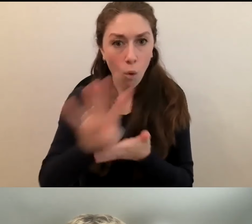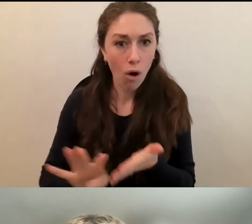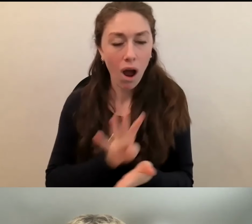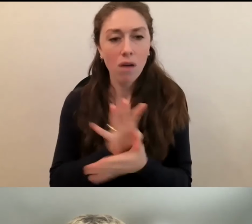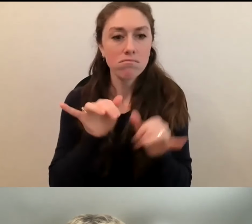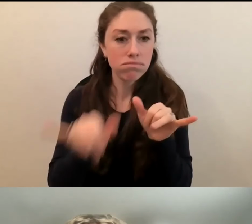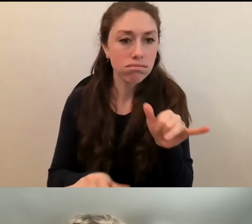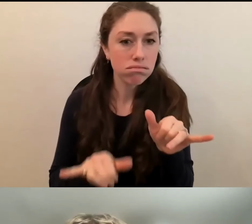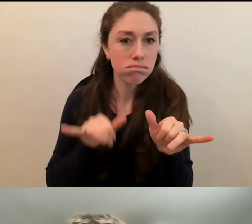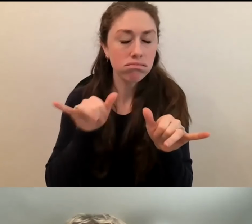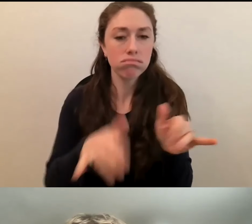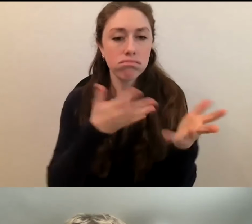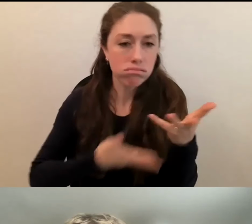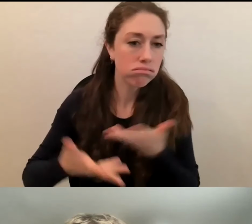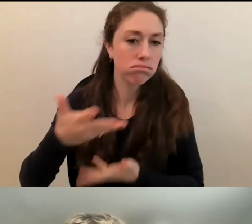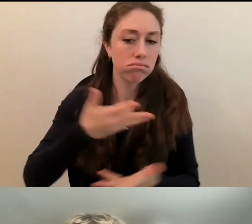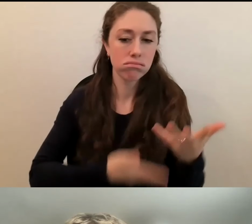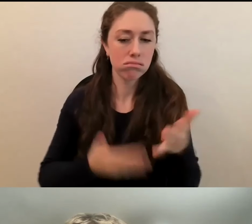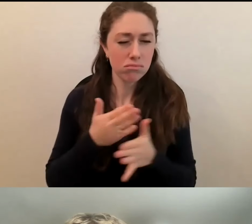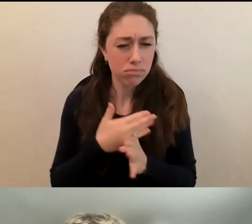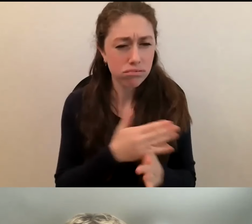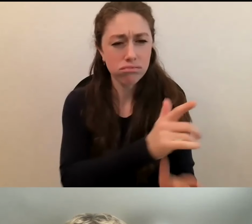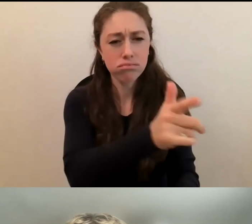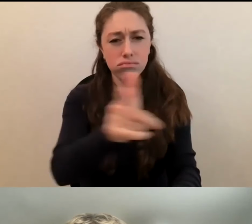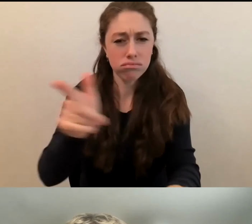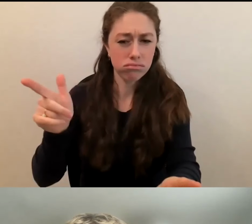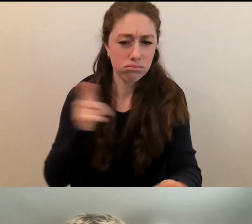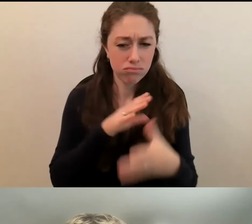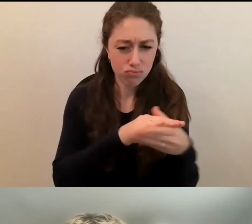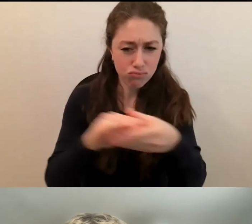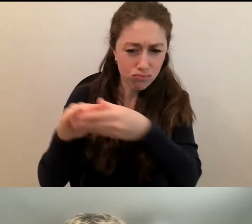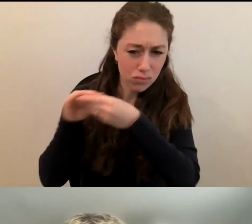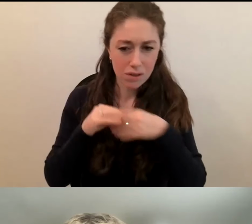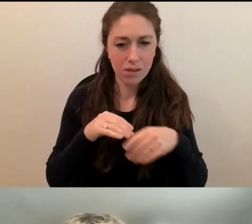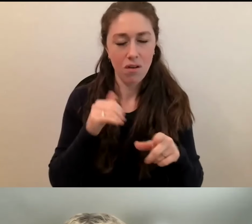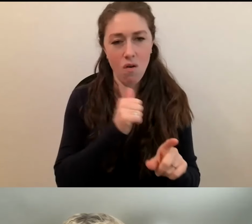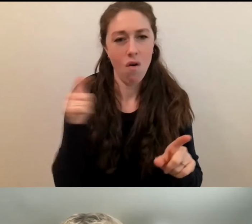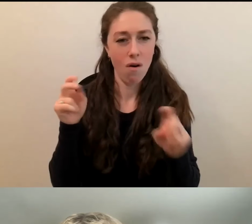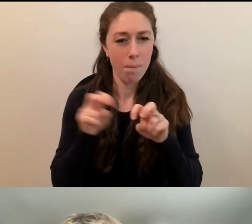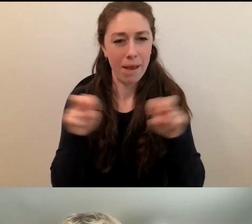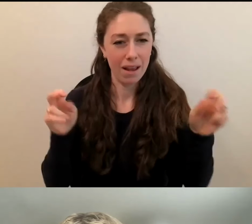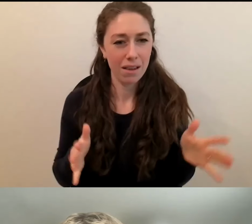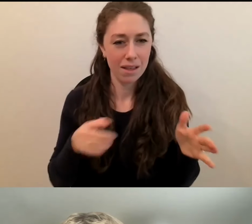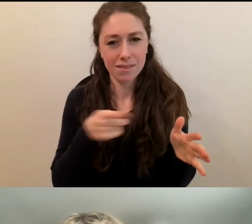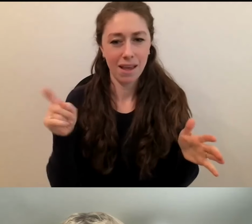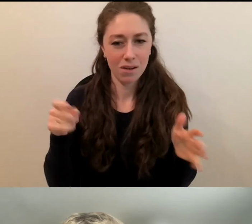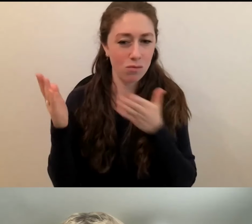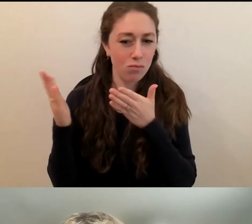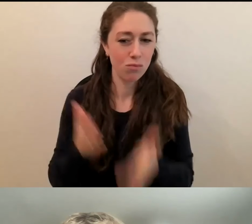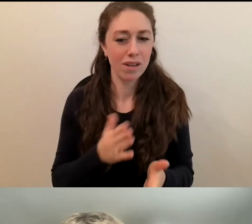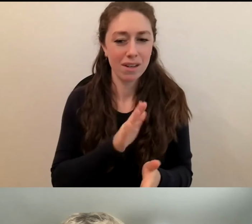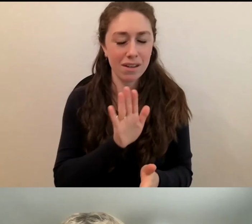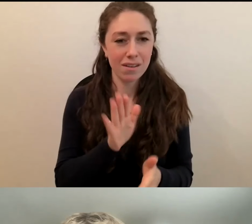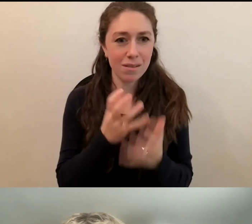just sharing pieces, because I made everybody, all the panelists, bring like their most